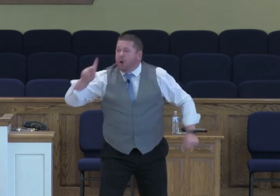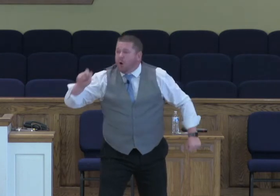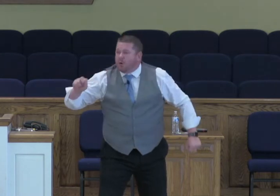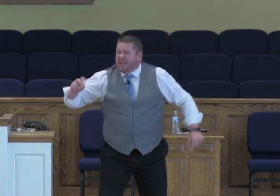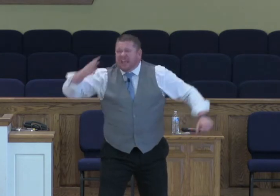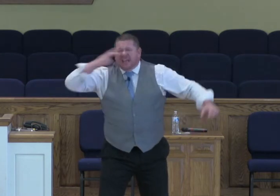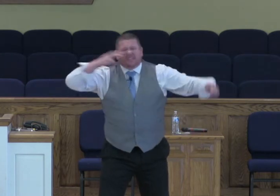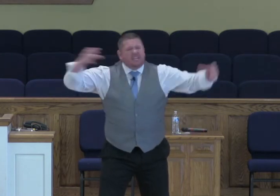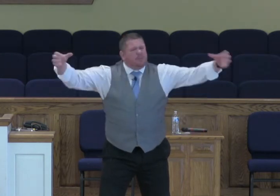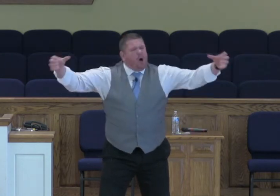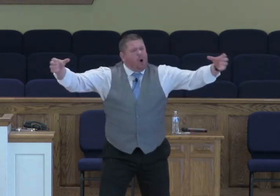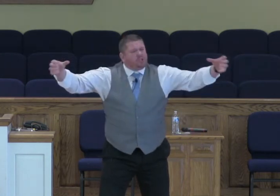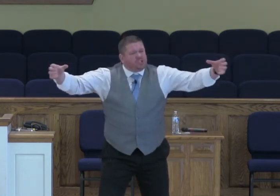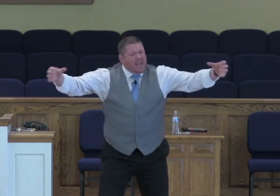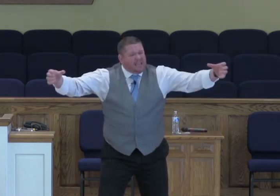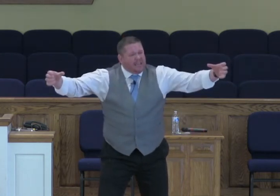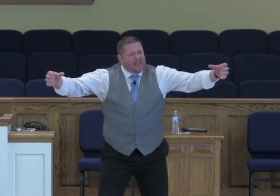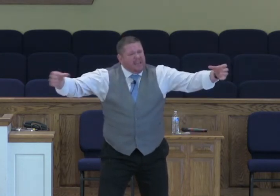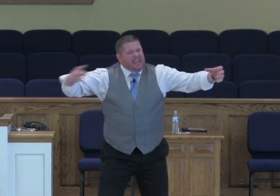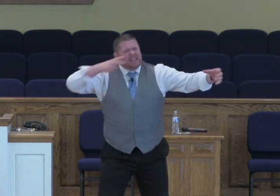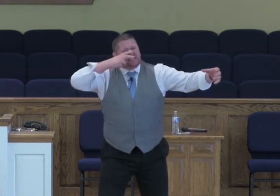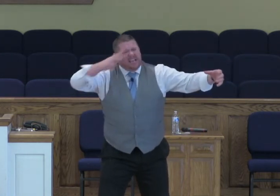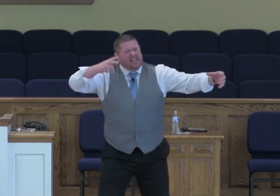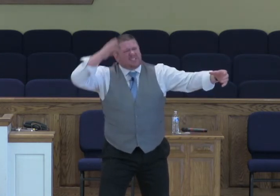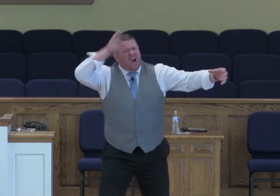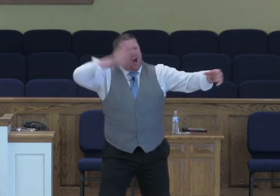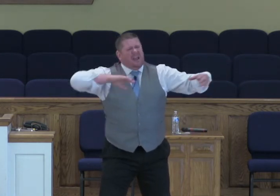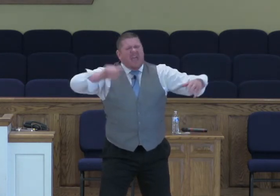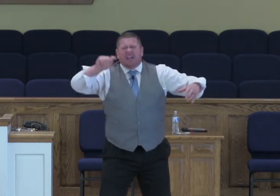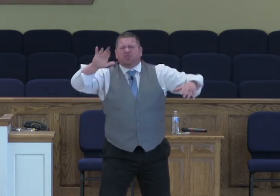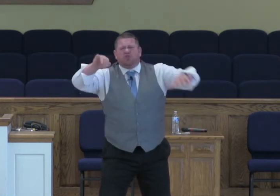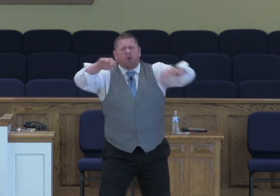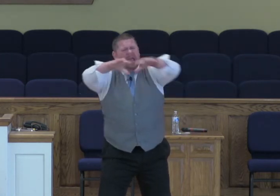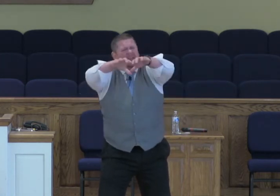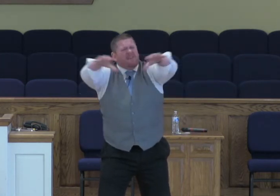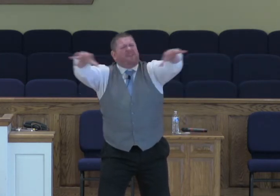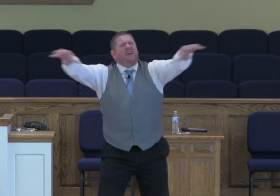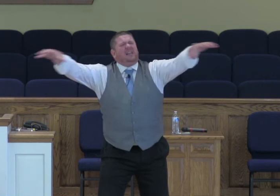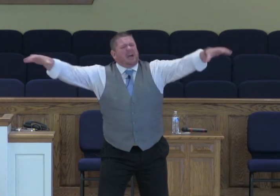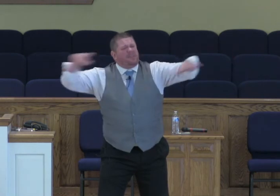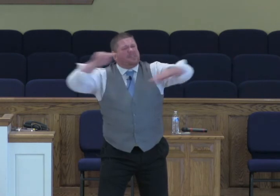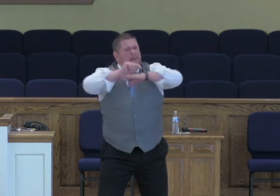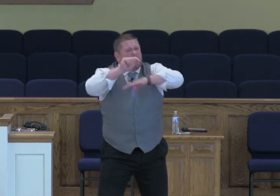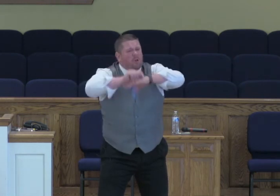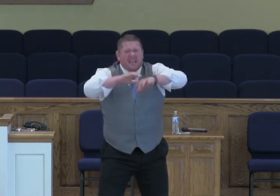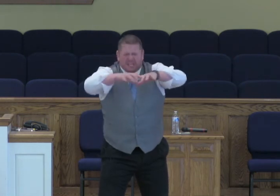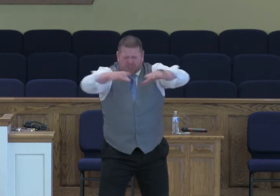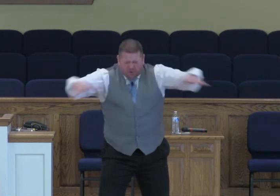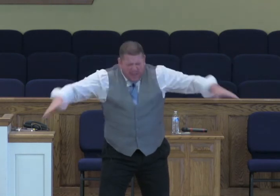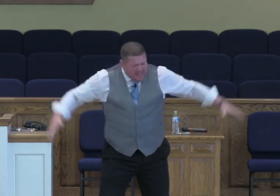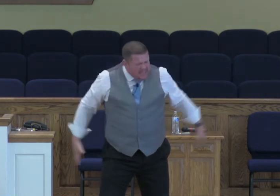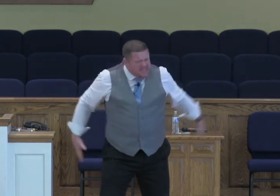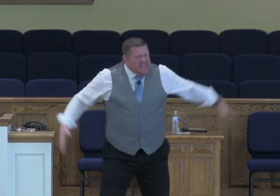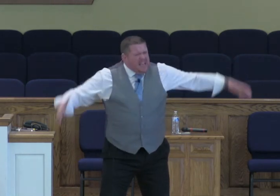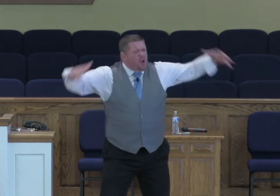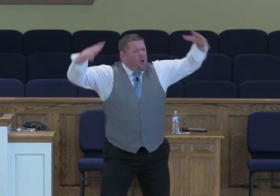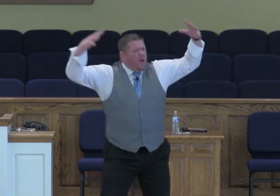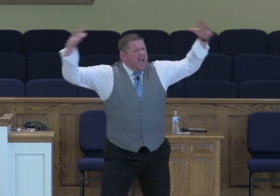with smoke. He sees the posts shaking. He sees God and his train filling up the temple, his train,